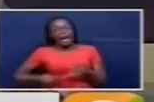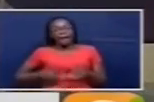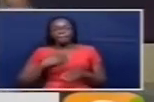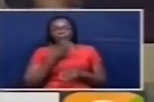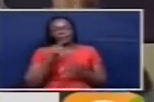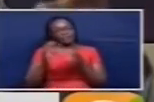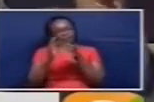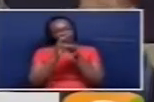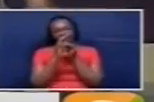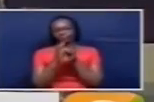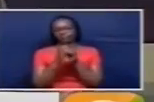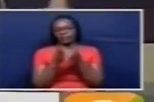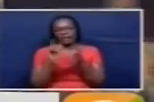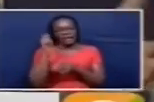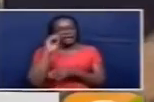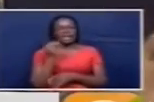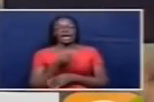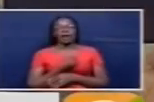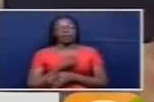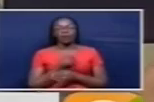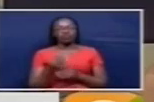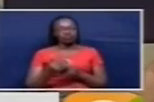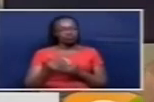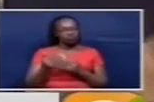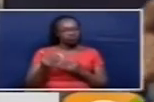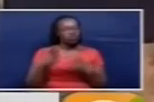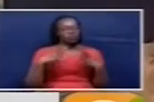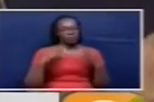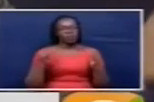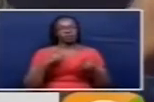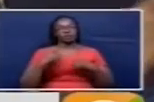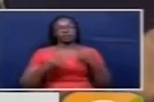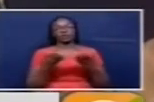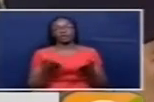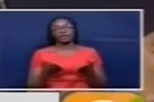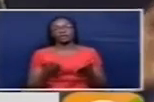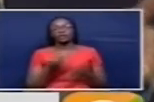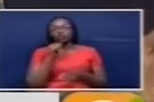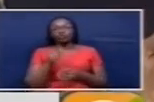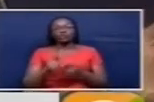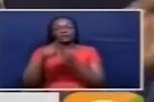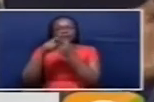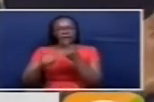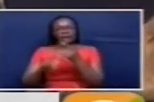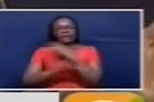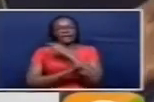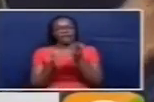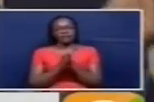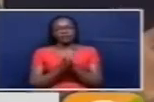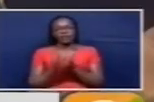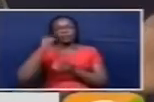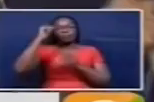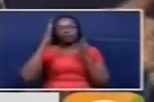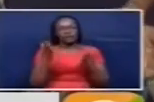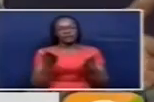nation. In the next few years, where the people will be controlling this nation. Mm-hmm. This nation should not be killed by the current politicians, by the